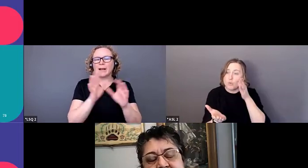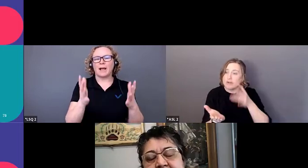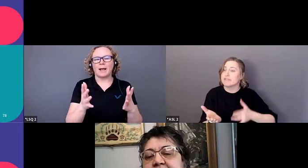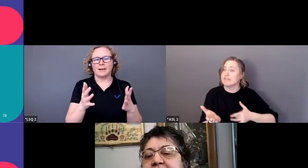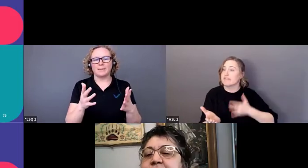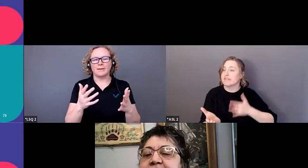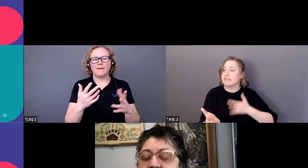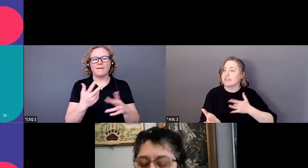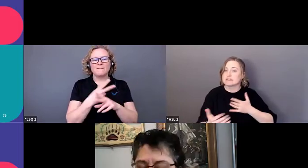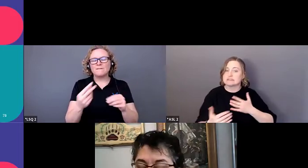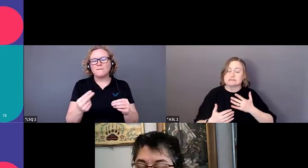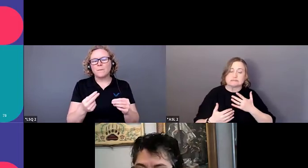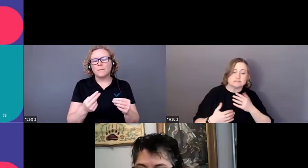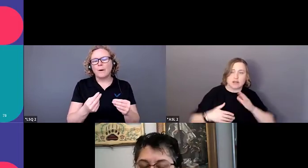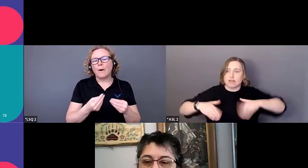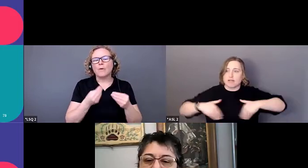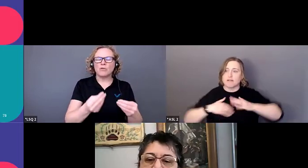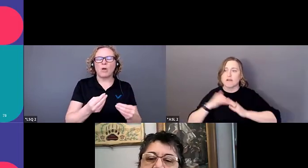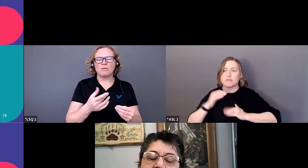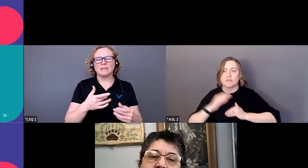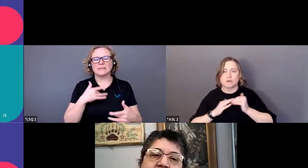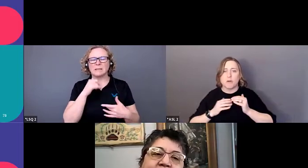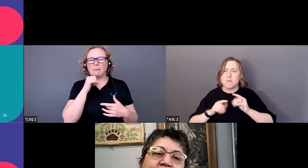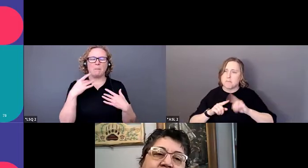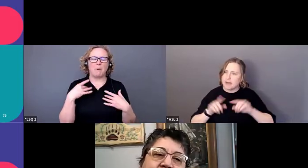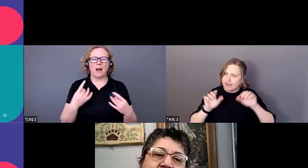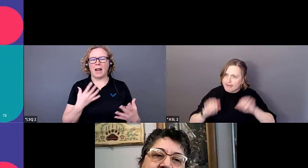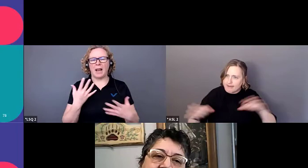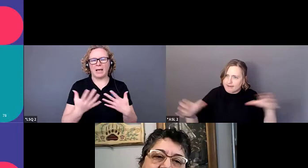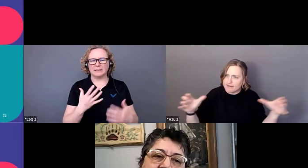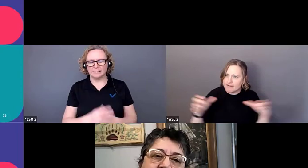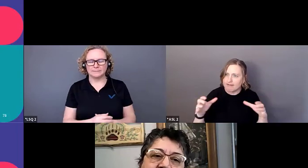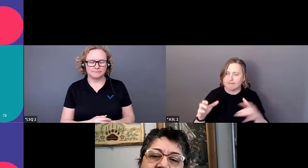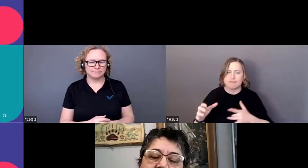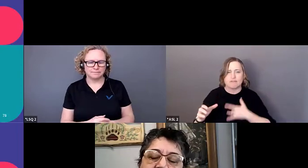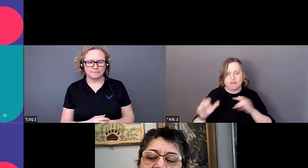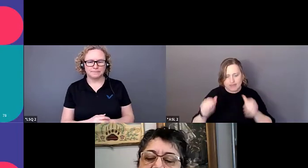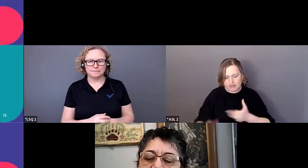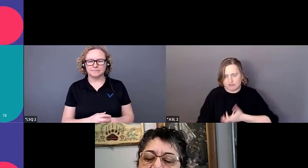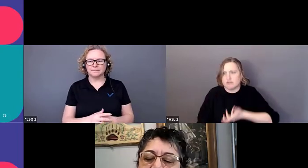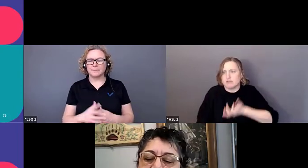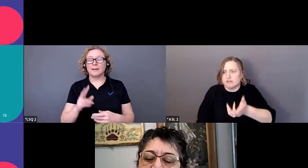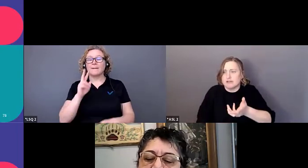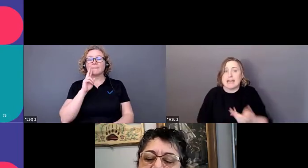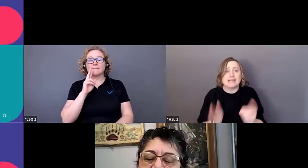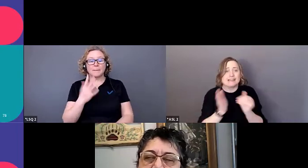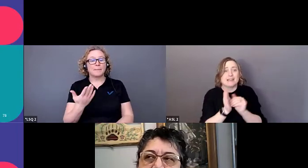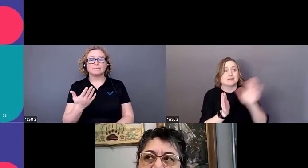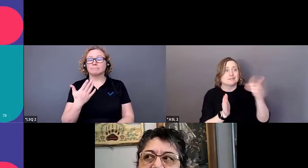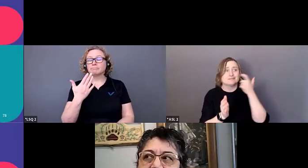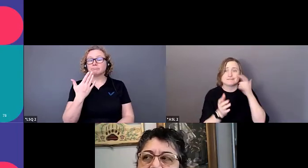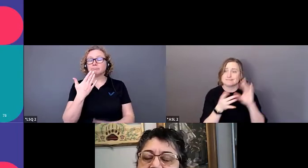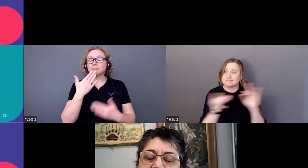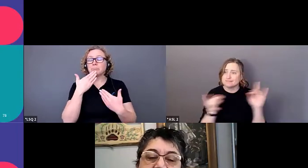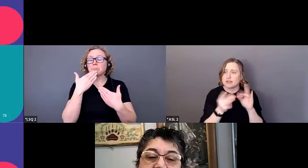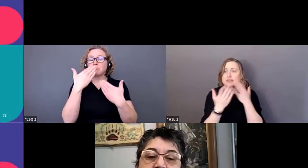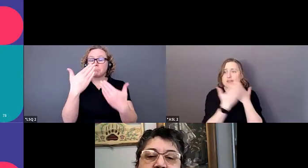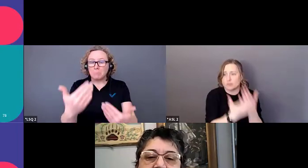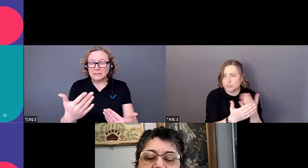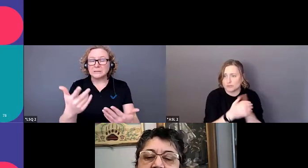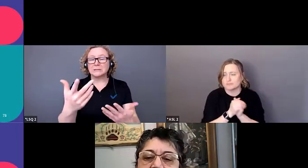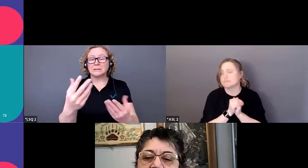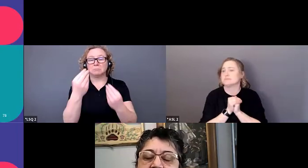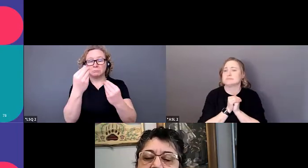space. So thank you so much for your sharing and for what is really something